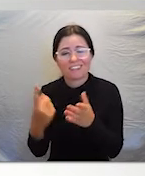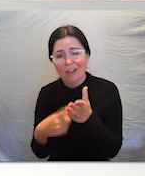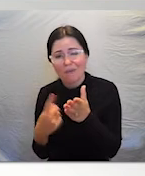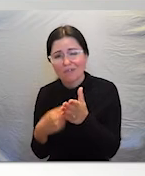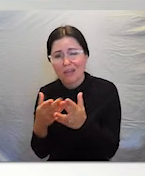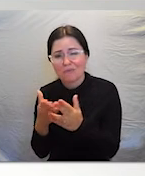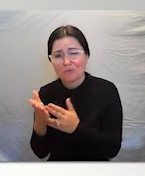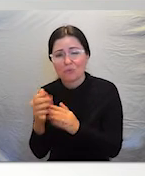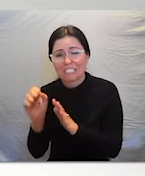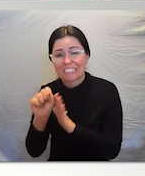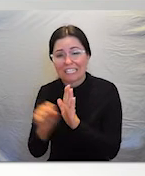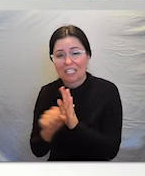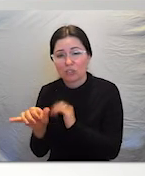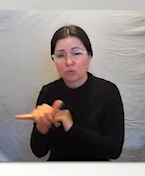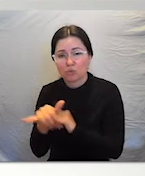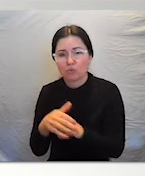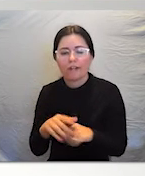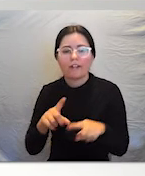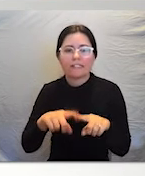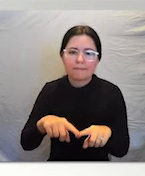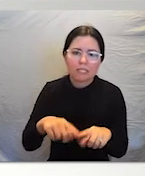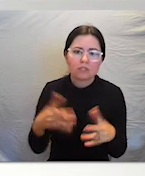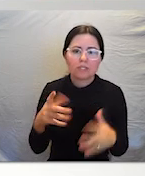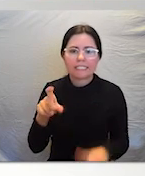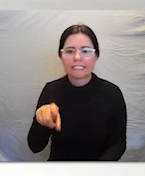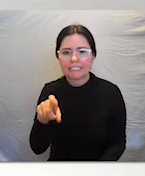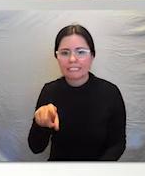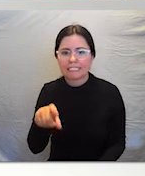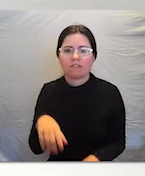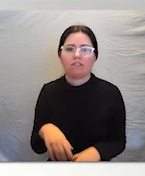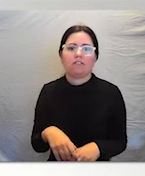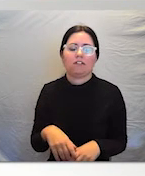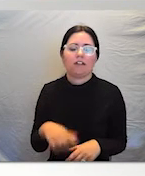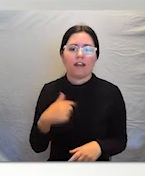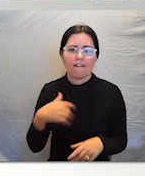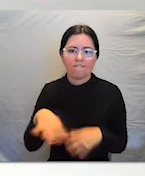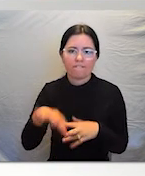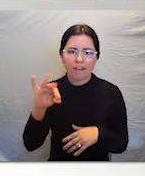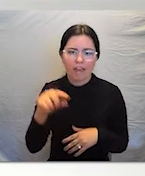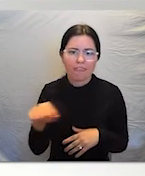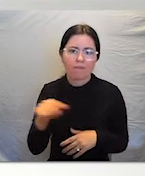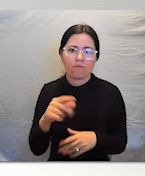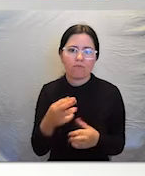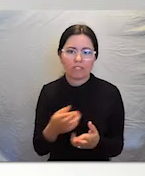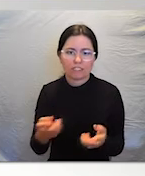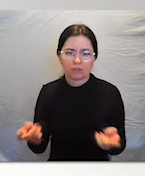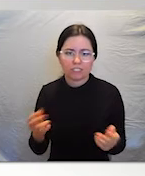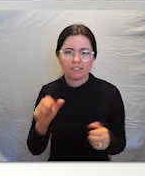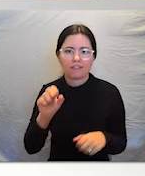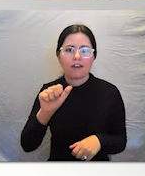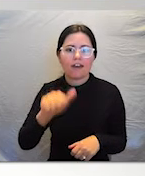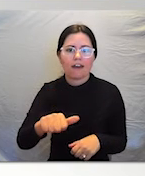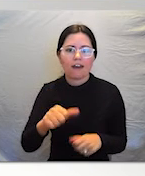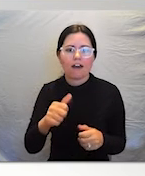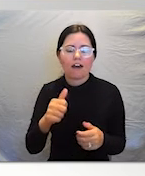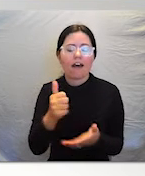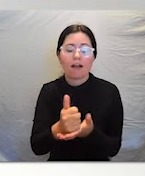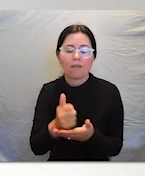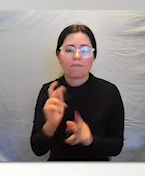state, depending on what they need, or finding them resources that help them access transportation,